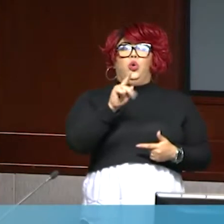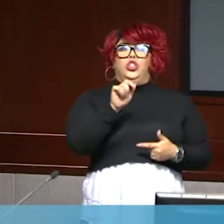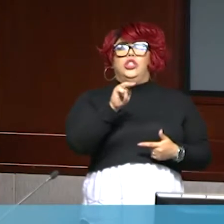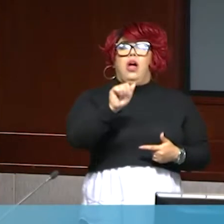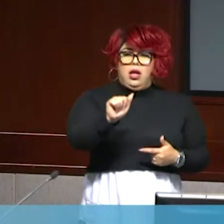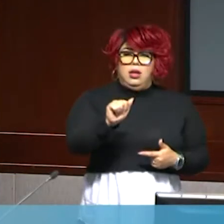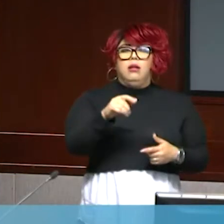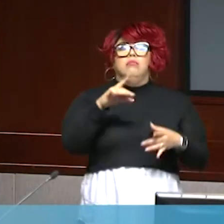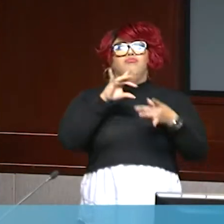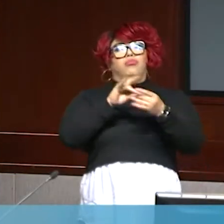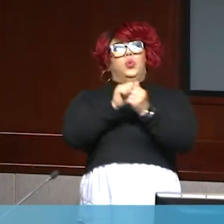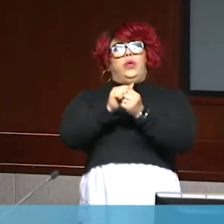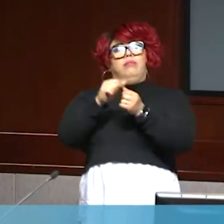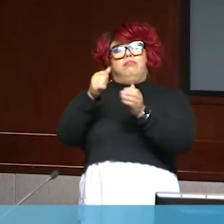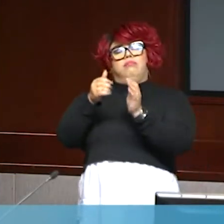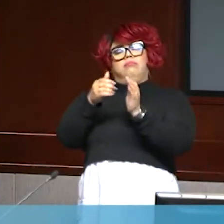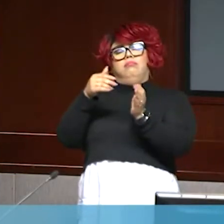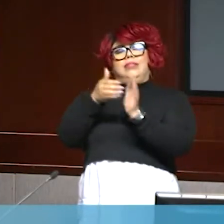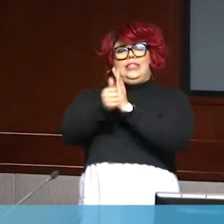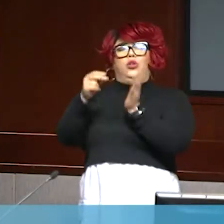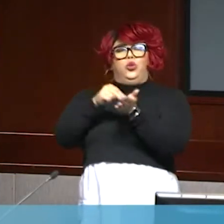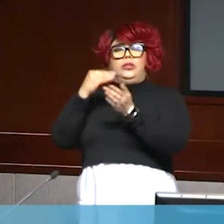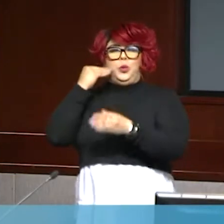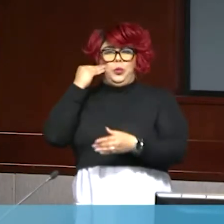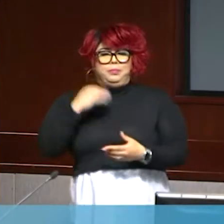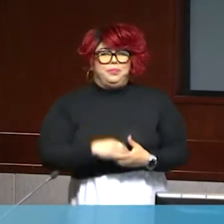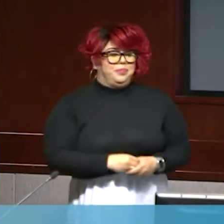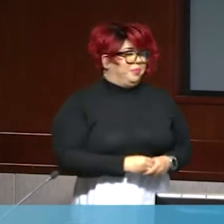about skilled nursing facilities.